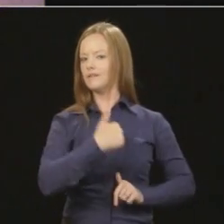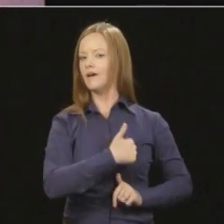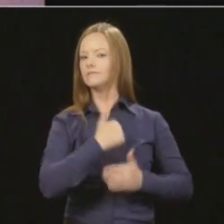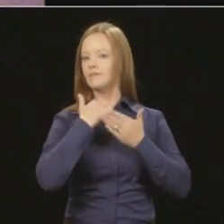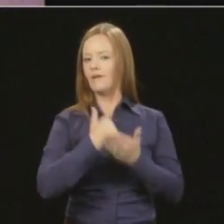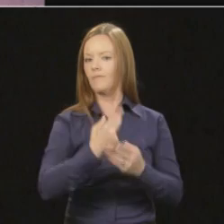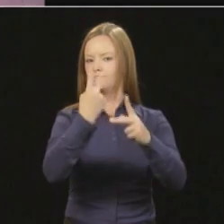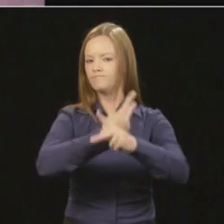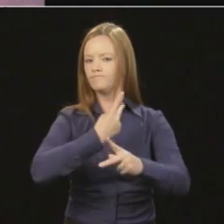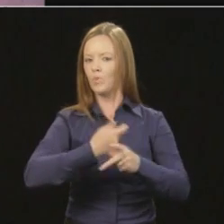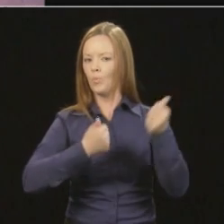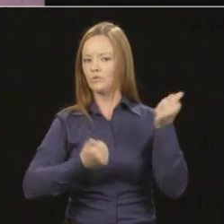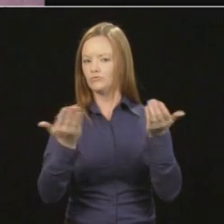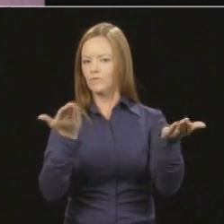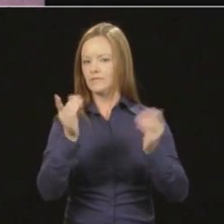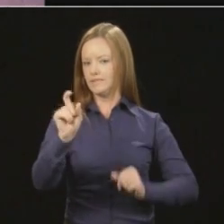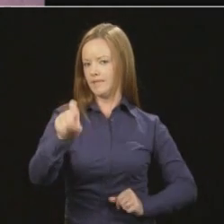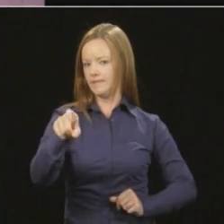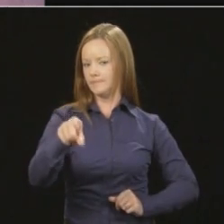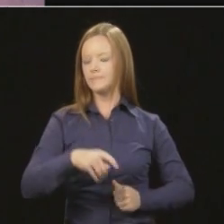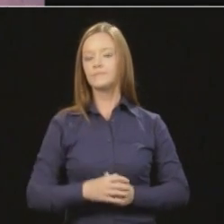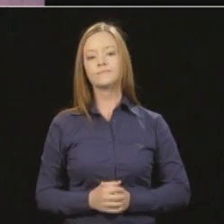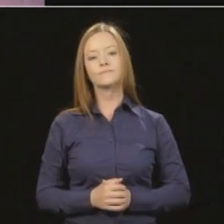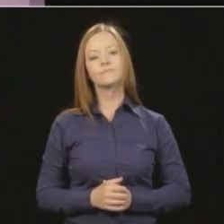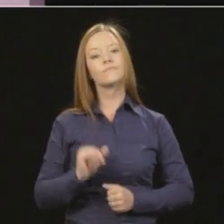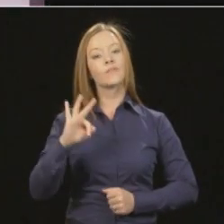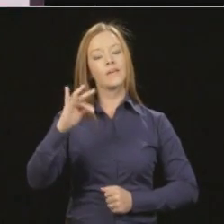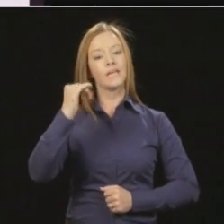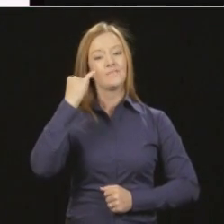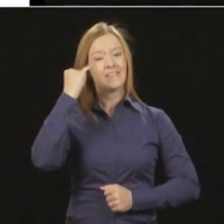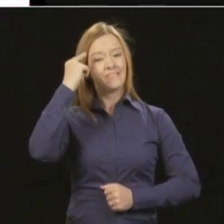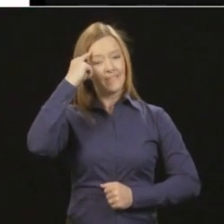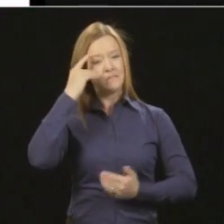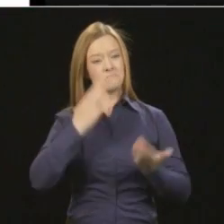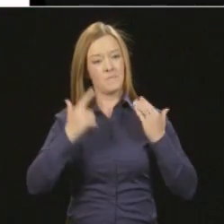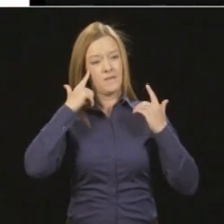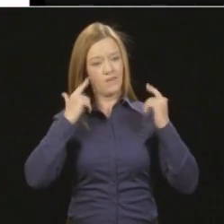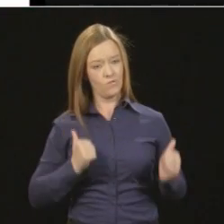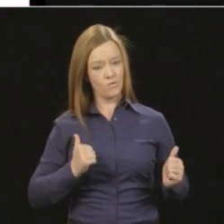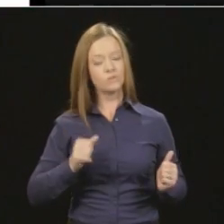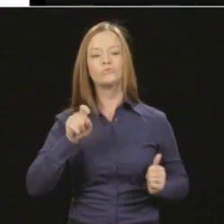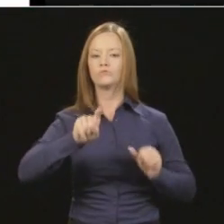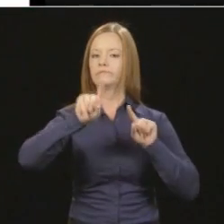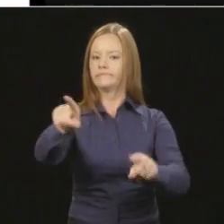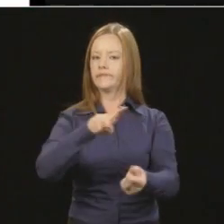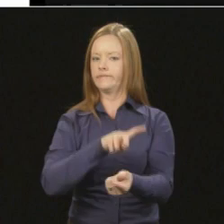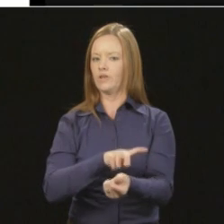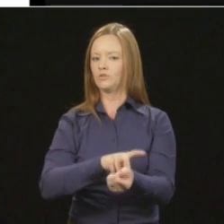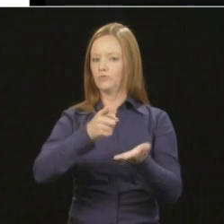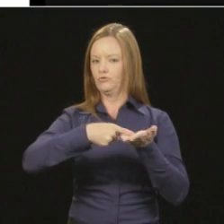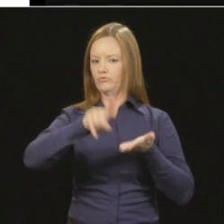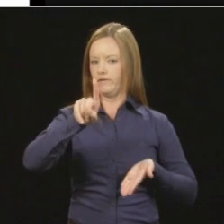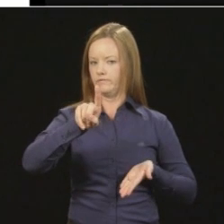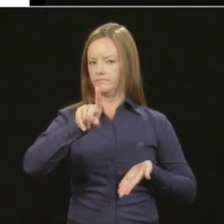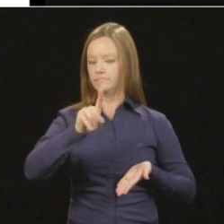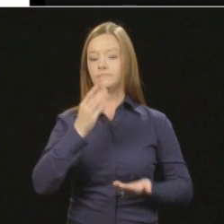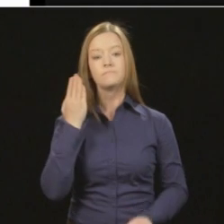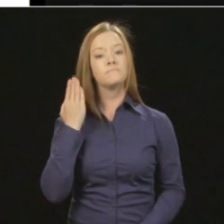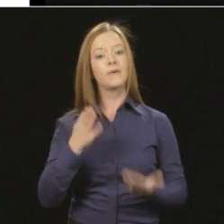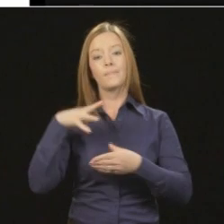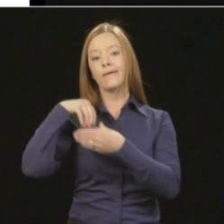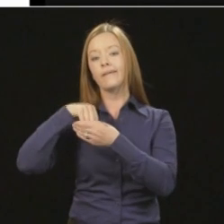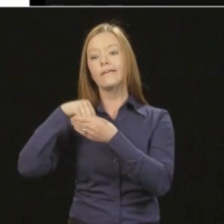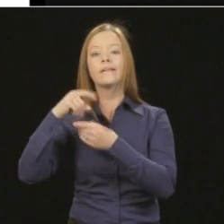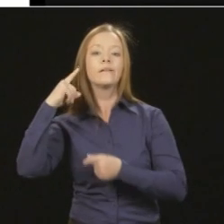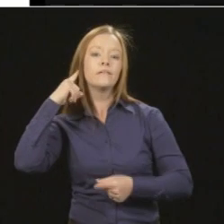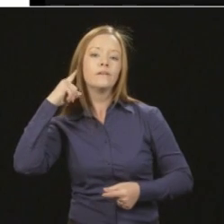have hearing loss, you should see your physician to have your ears checked. It may be something as simple as earwax blocking your ear canals that